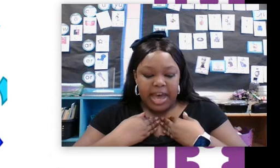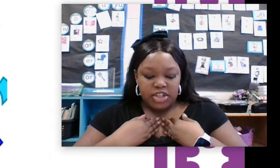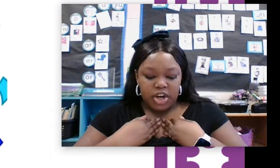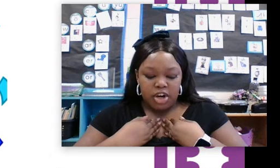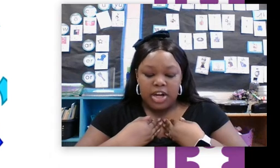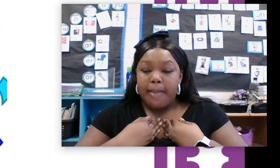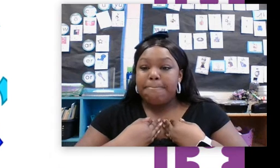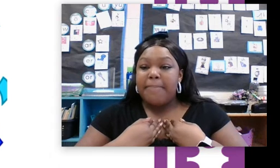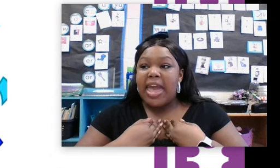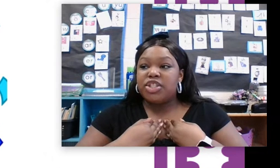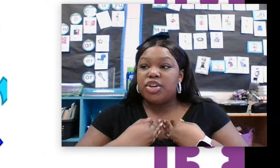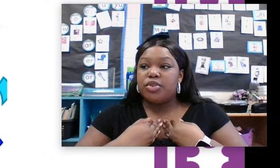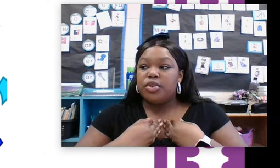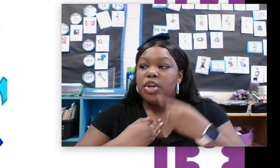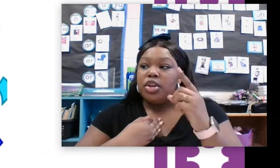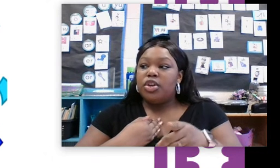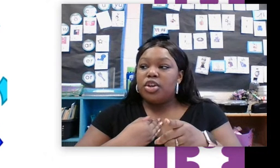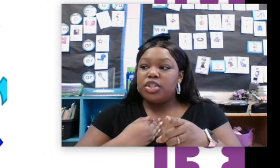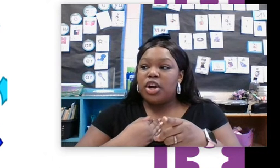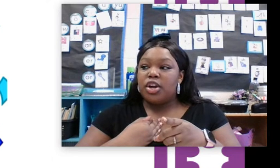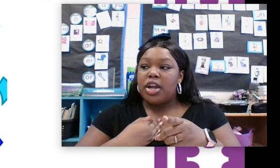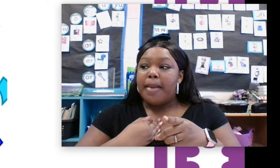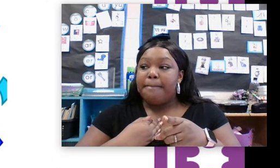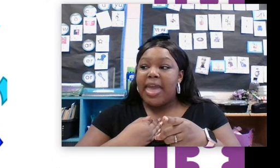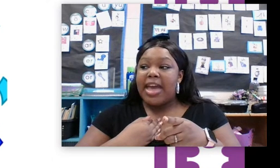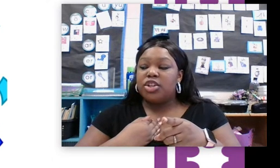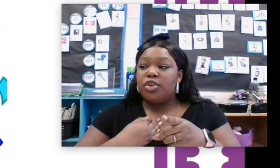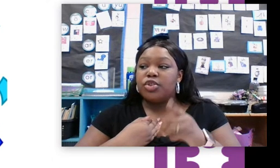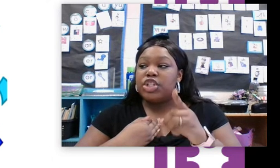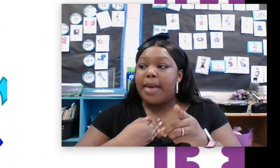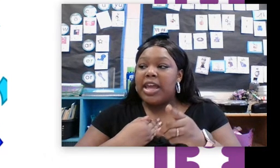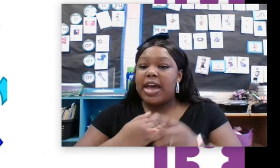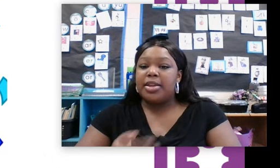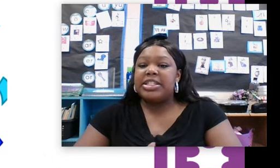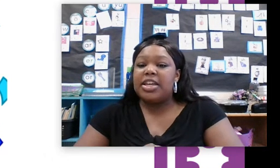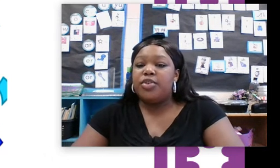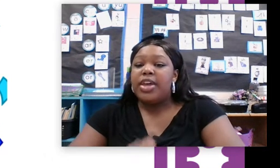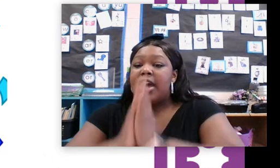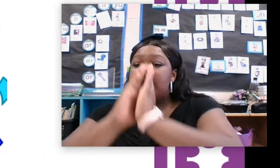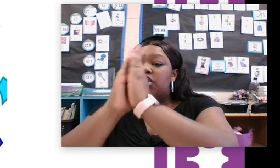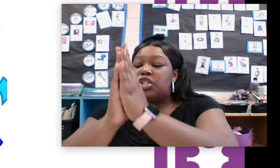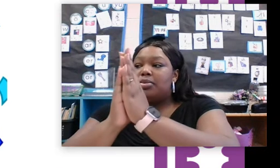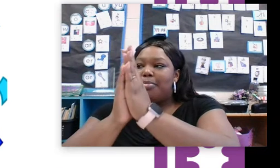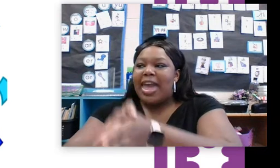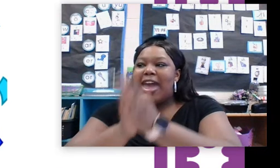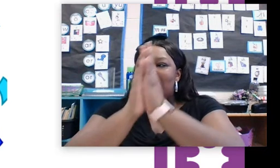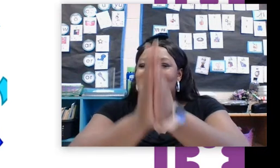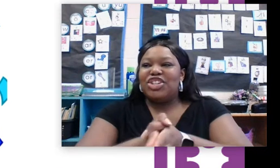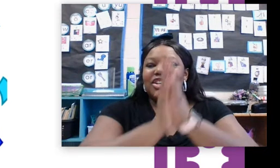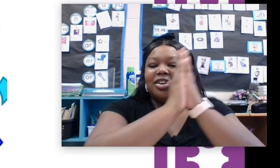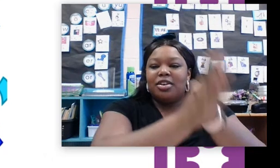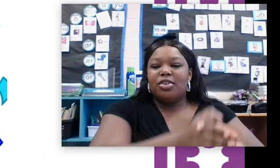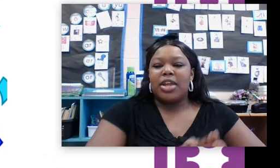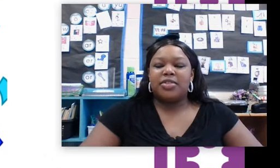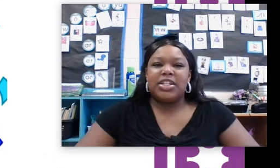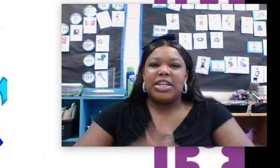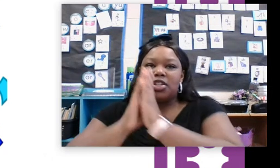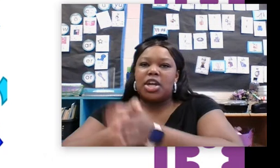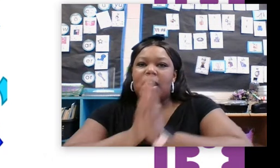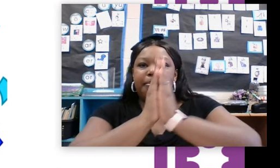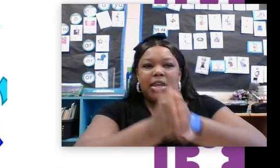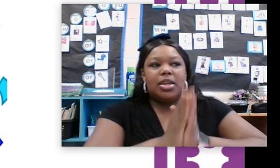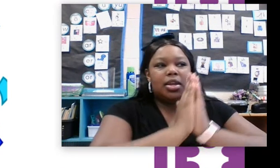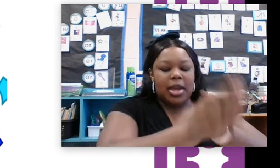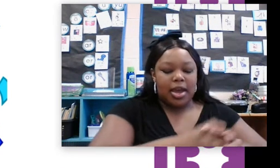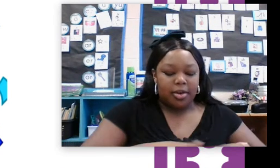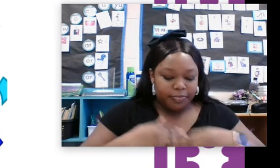Good. My turn, magical. Magical. Your turn. Magical. Chop it out. me see you. Magical. I was going to